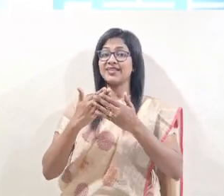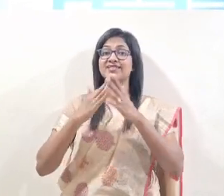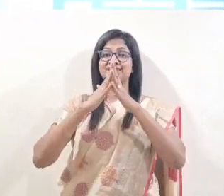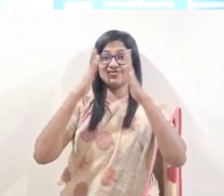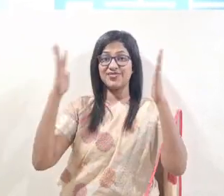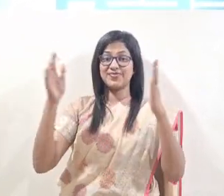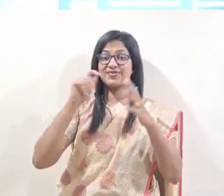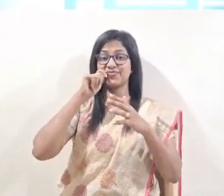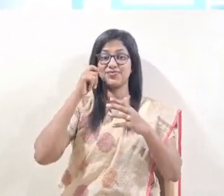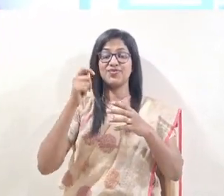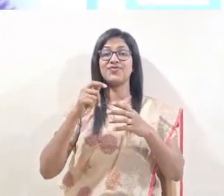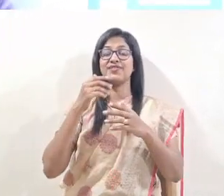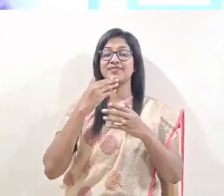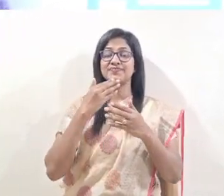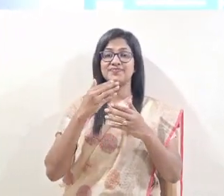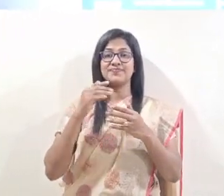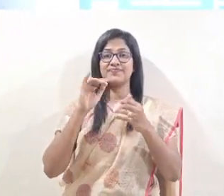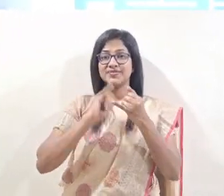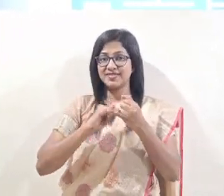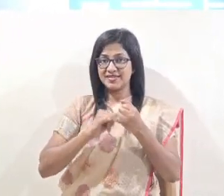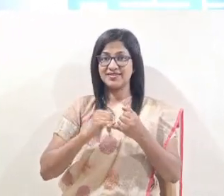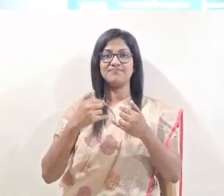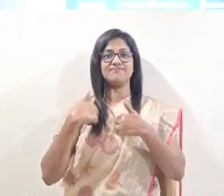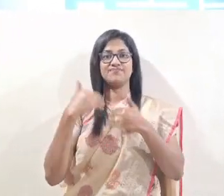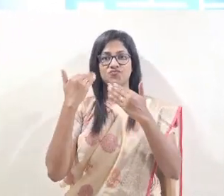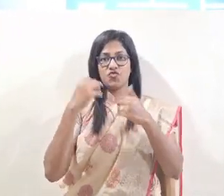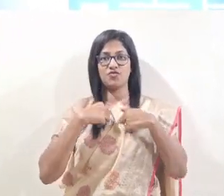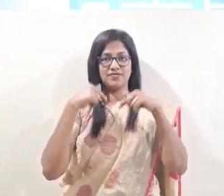Thanks a lot, and thanks, Dr. Sinha, for having me here.